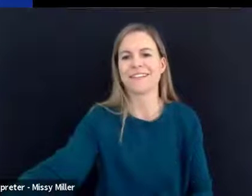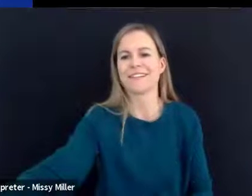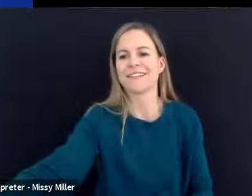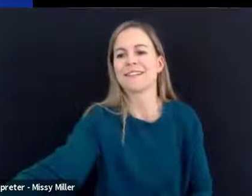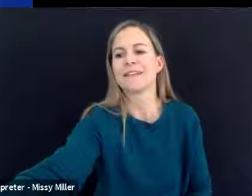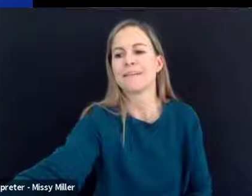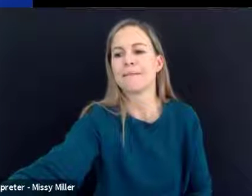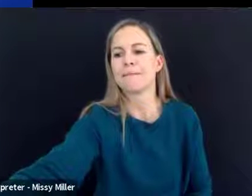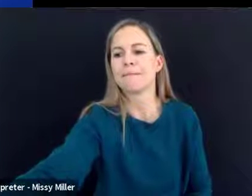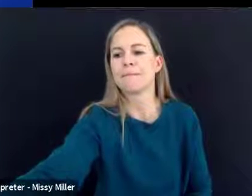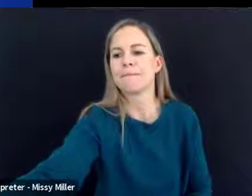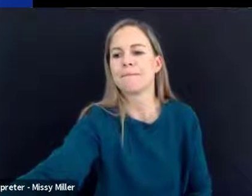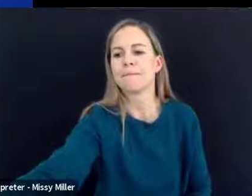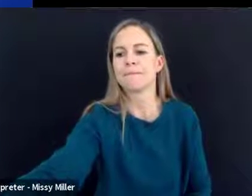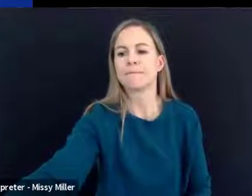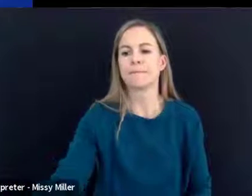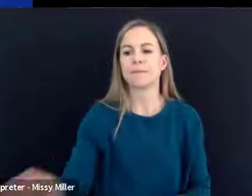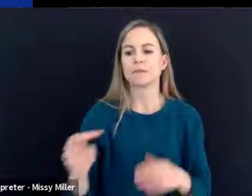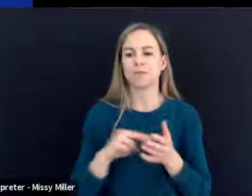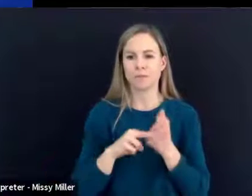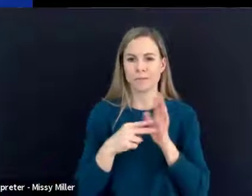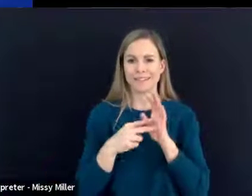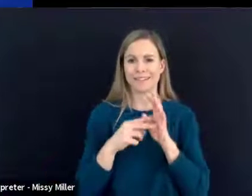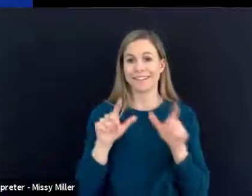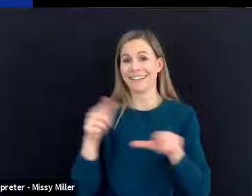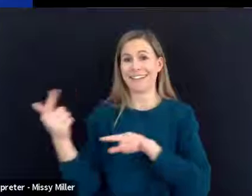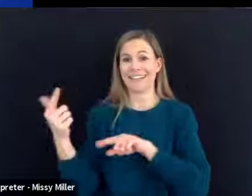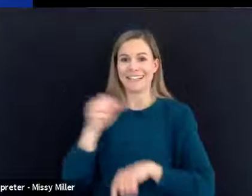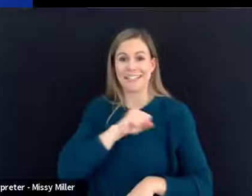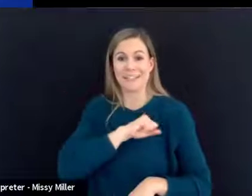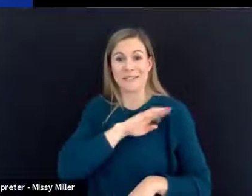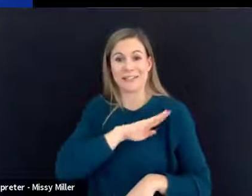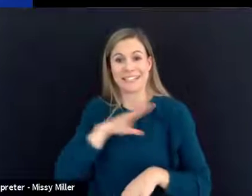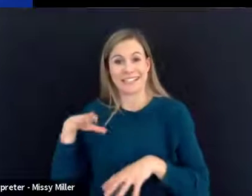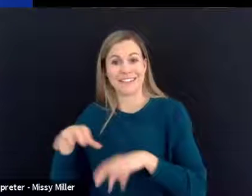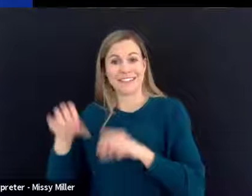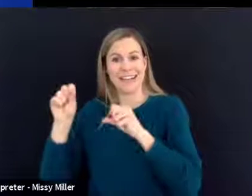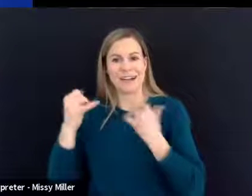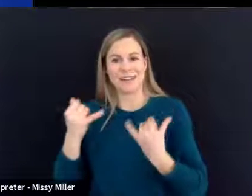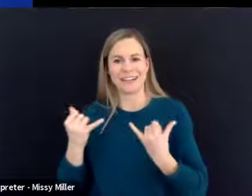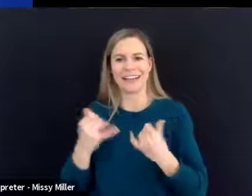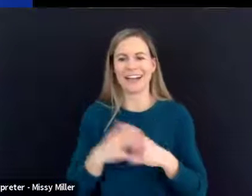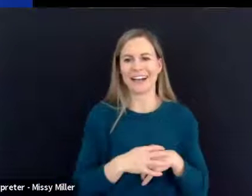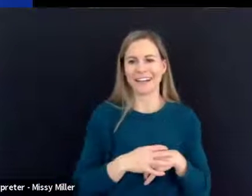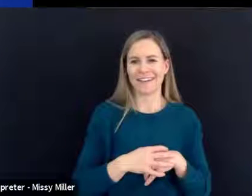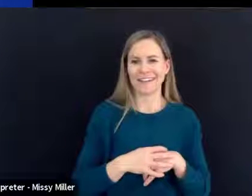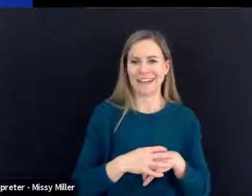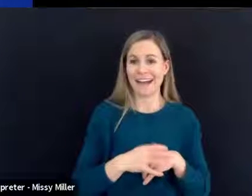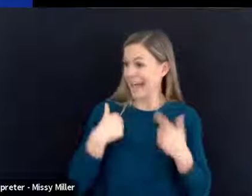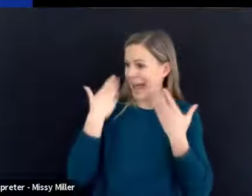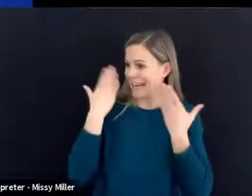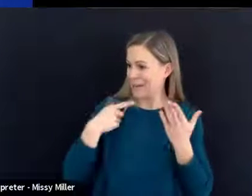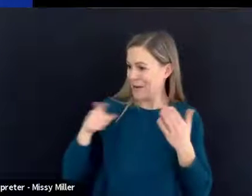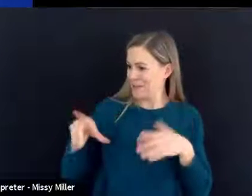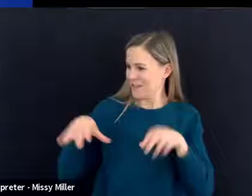hold on, yep, Susan, you're taking over. Okay, I was wondering if we changed plans. Thank you.